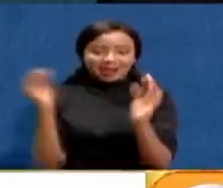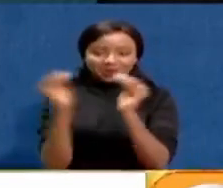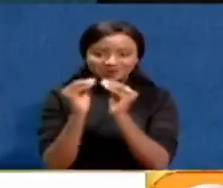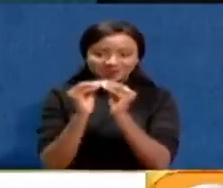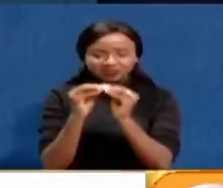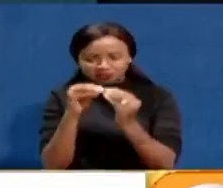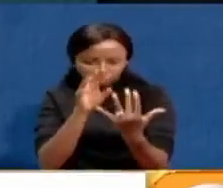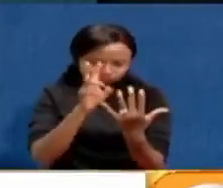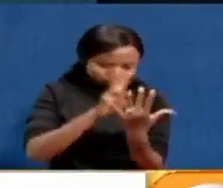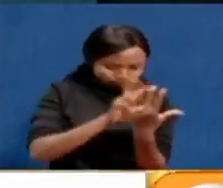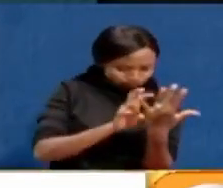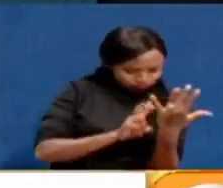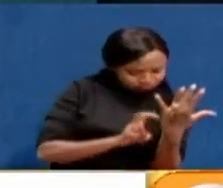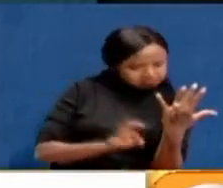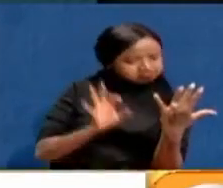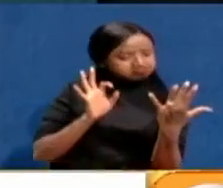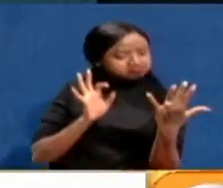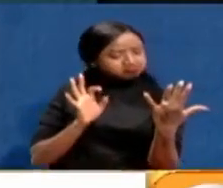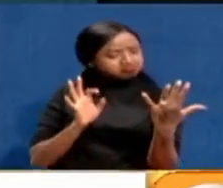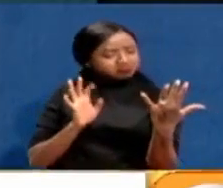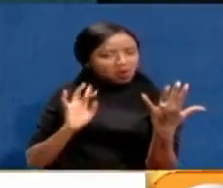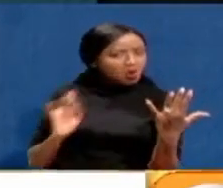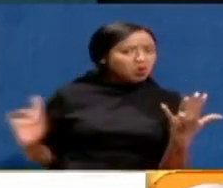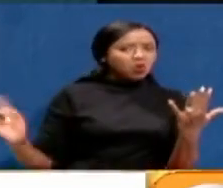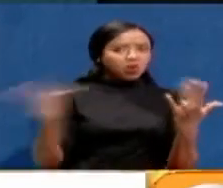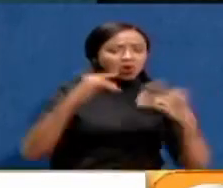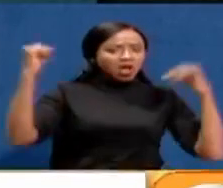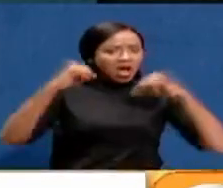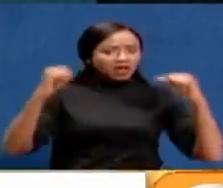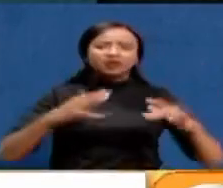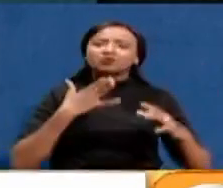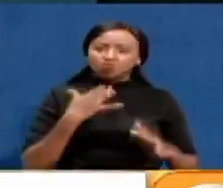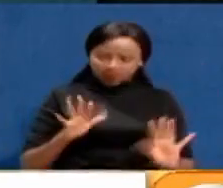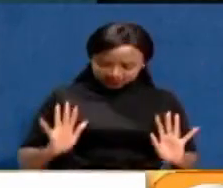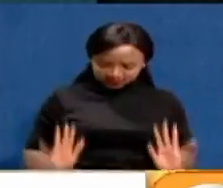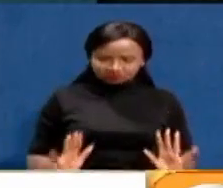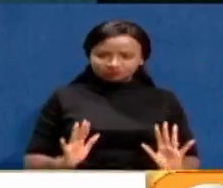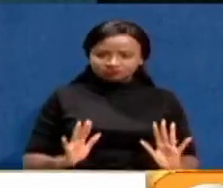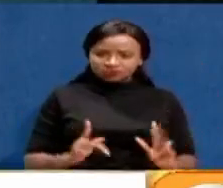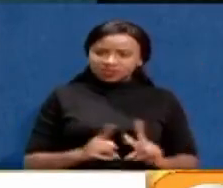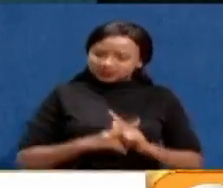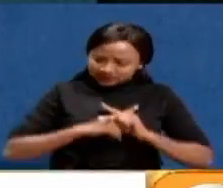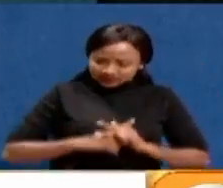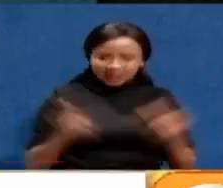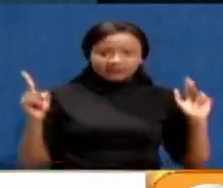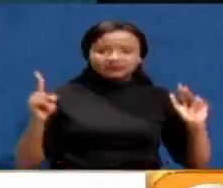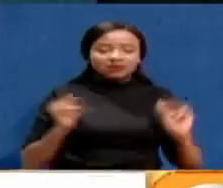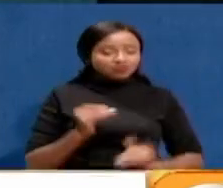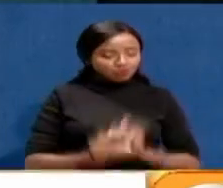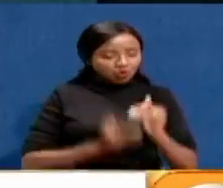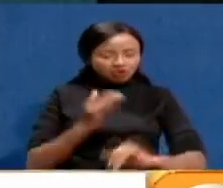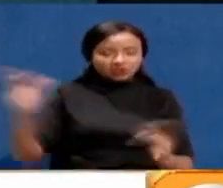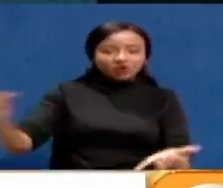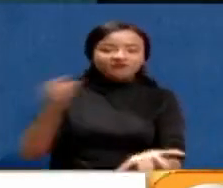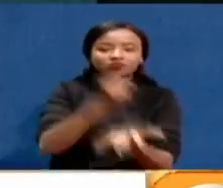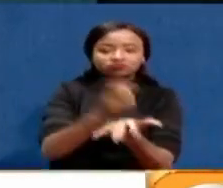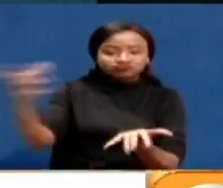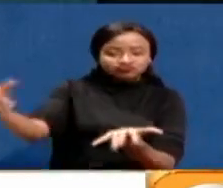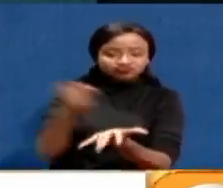and after scrutinizing the law, it was unanimously agreed to recommend to the full commission immediate commencement of the process